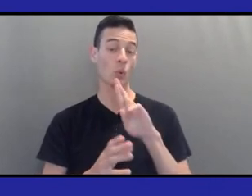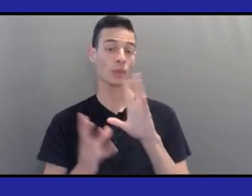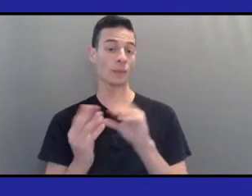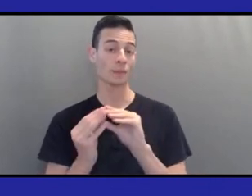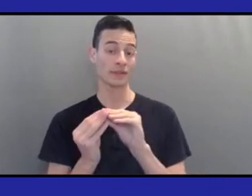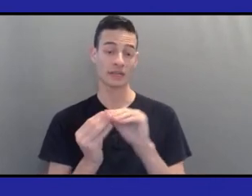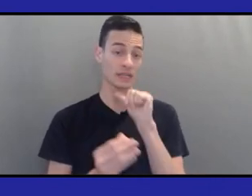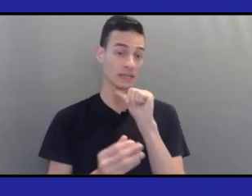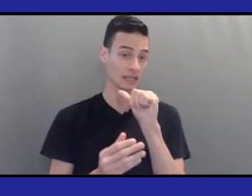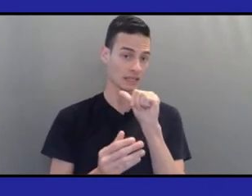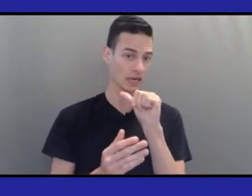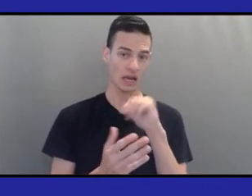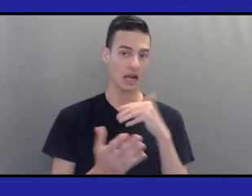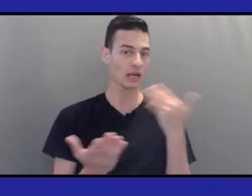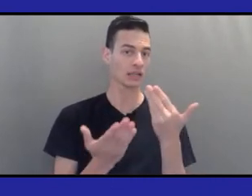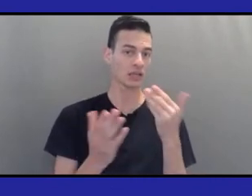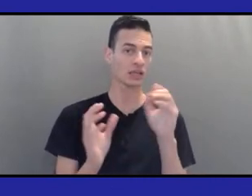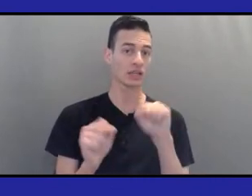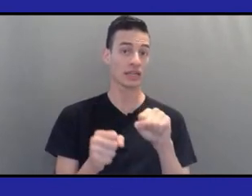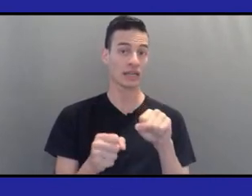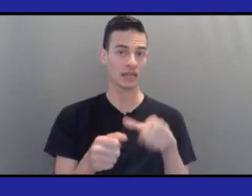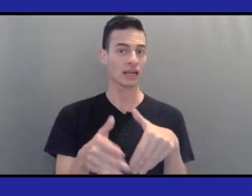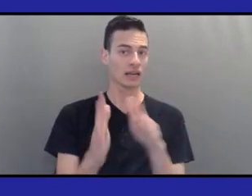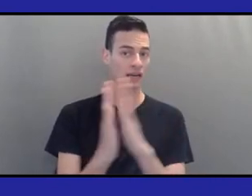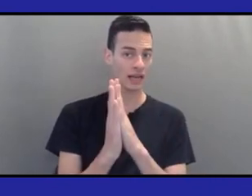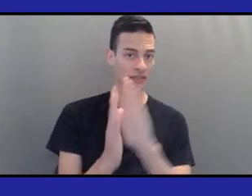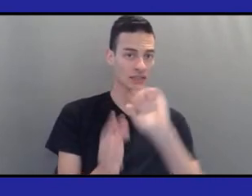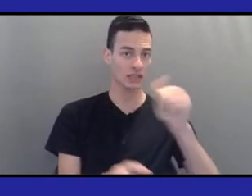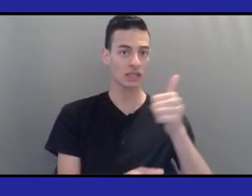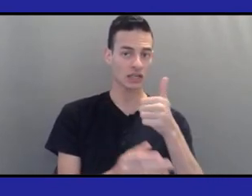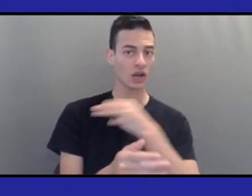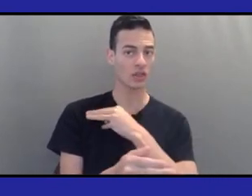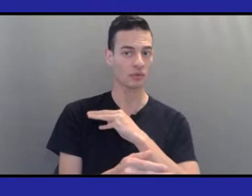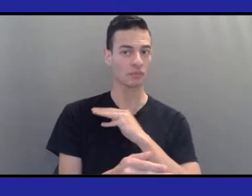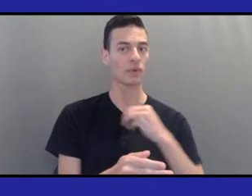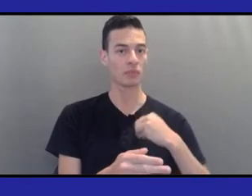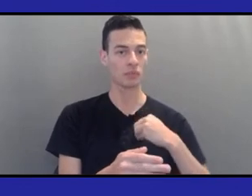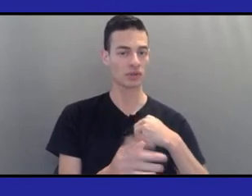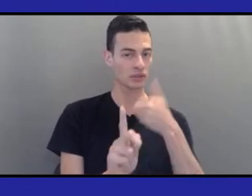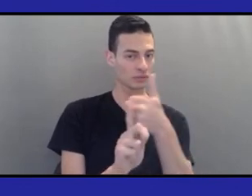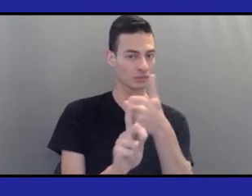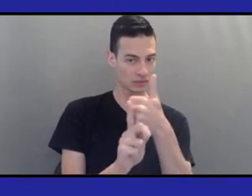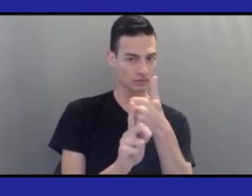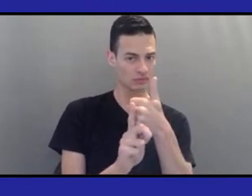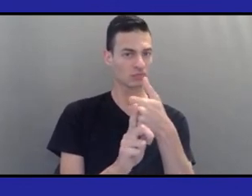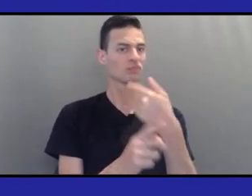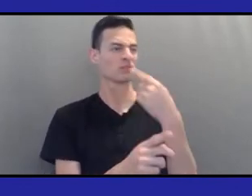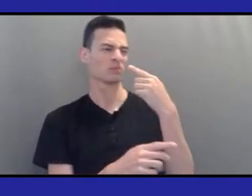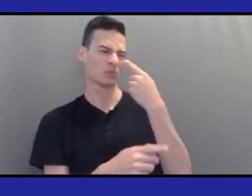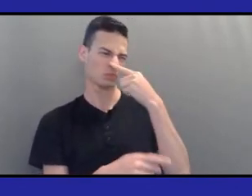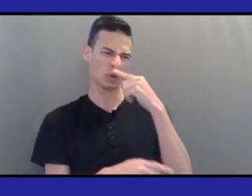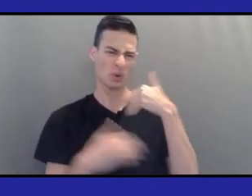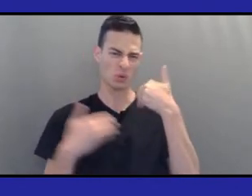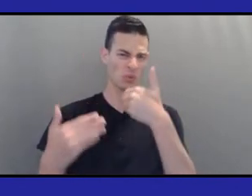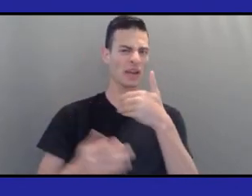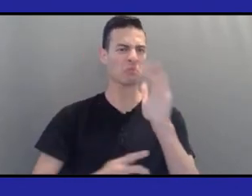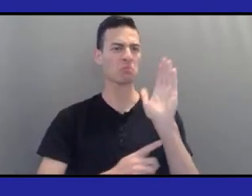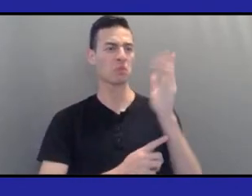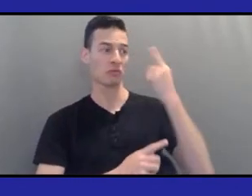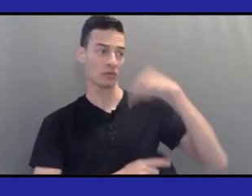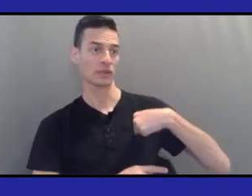the chair of the board to request that another board member, not a member of that committee, attends a scheduled meeting and be counted as a